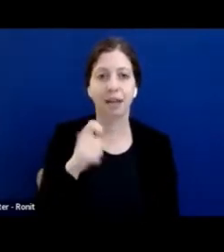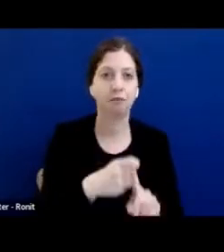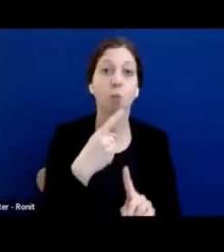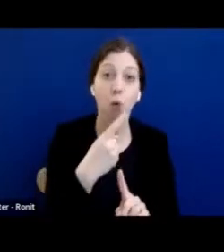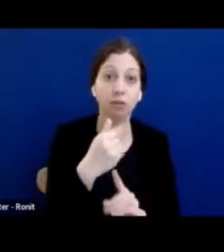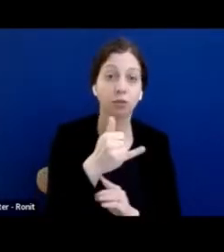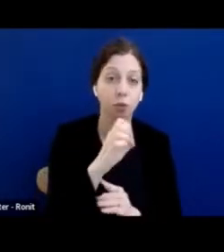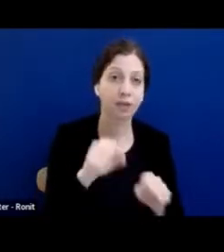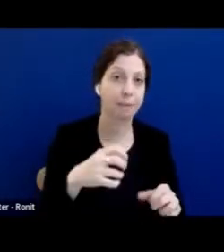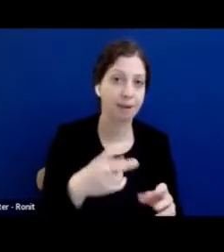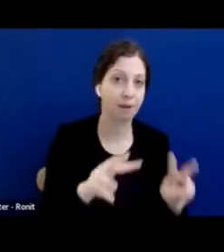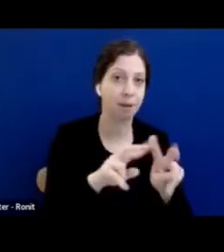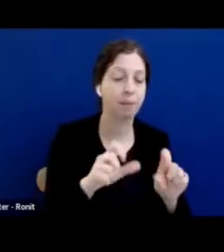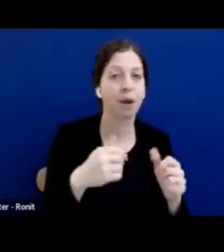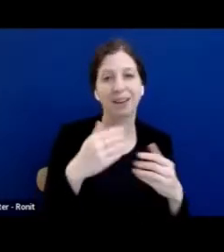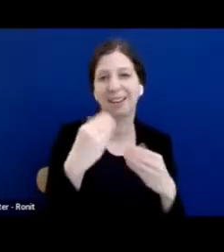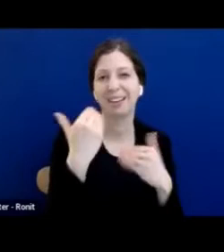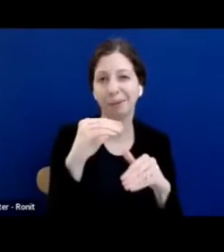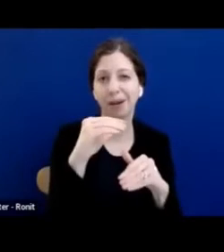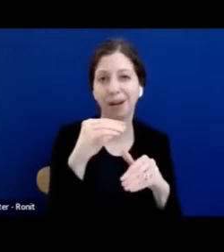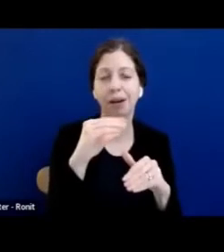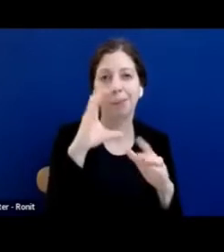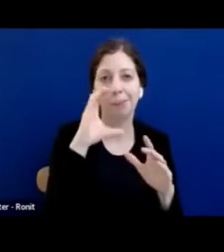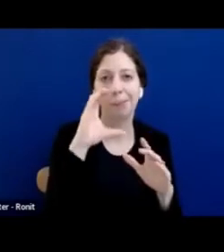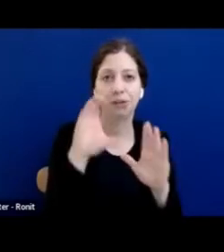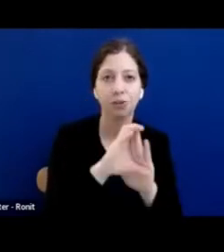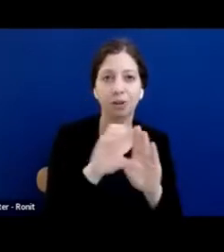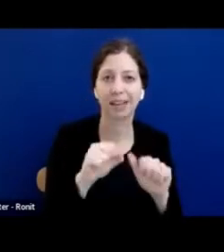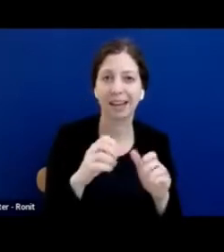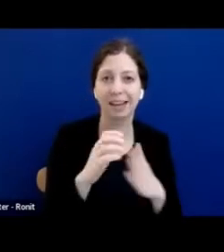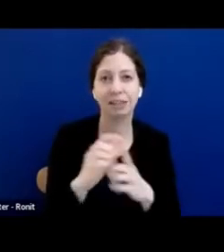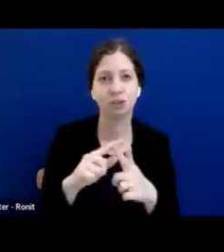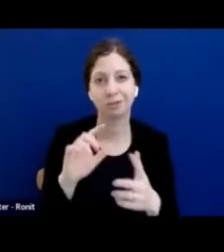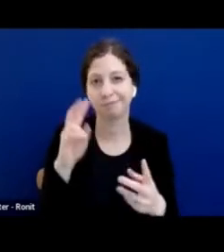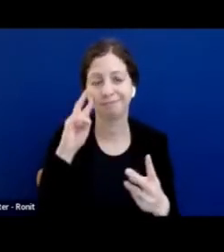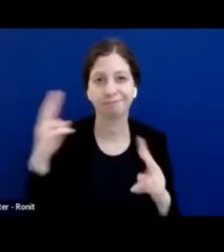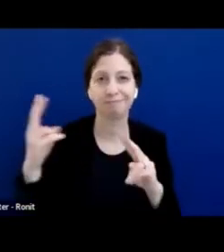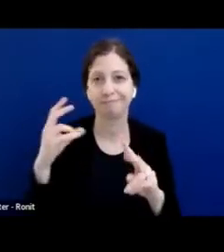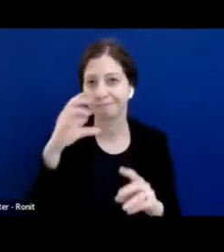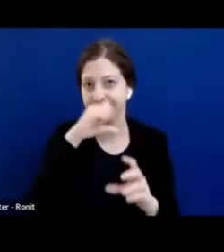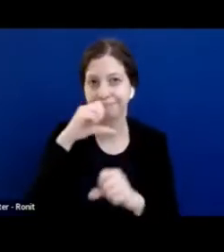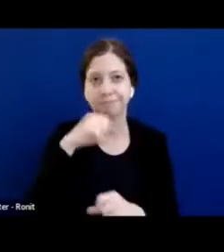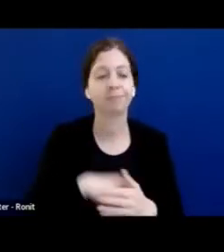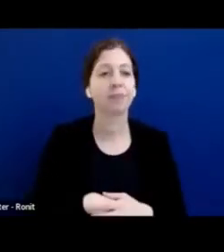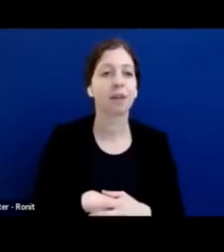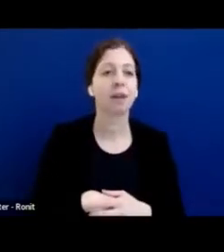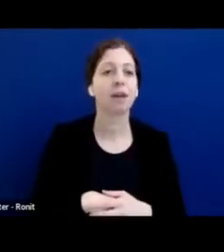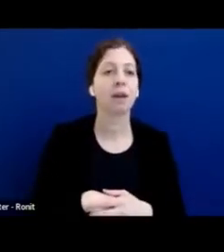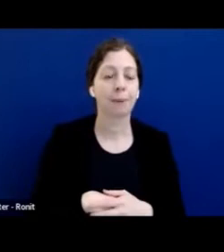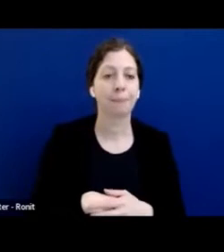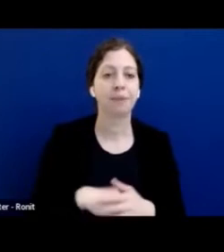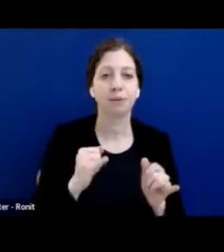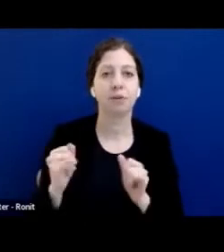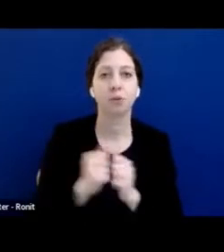valuable, but that it provides a limited picture that can lead to inaccurate presumptions. Passionate in his belief that because individuals living with